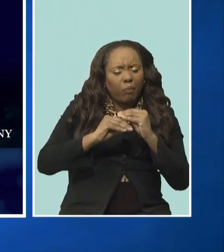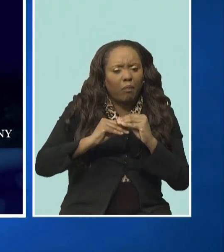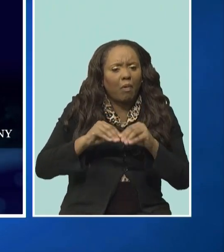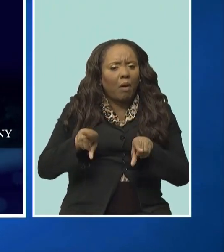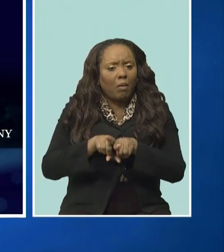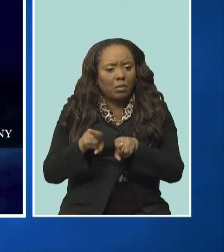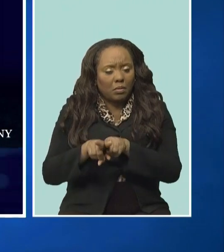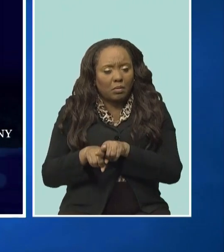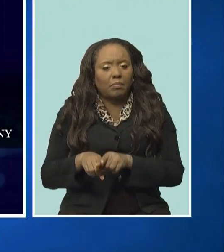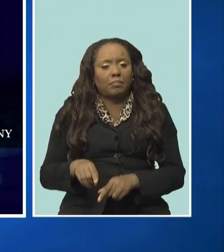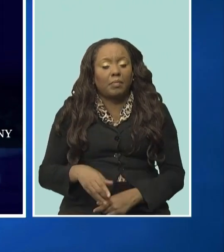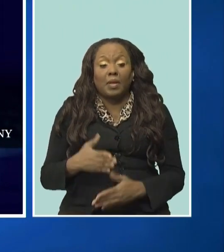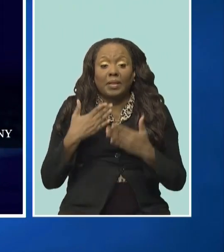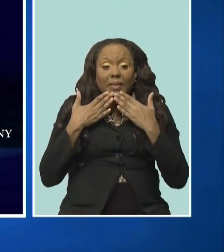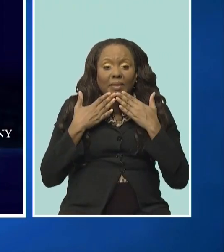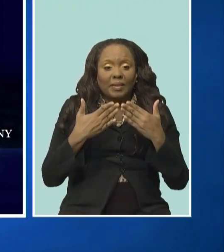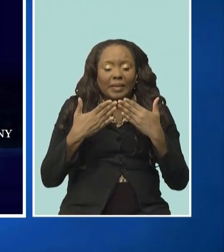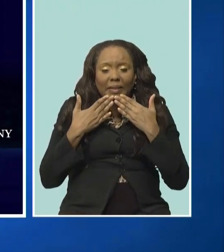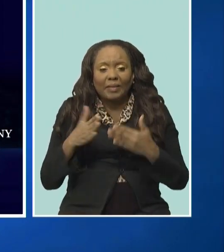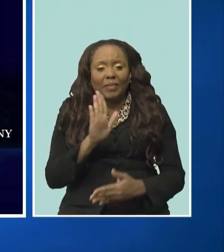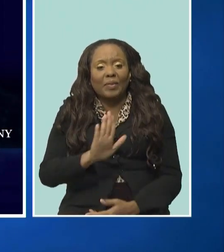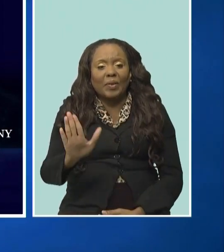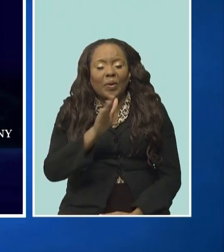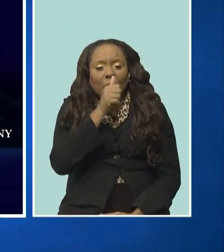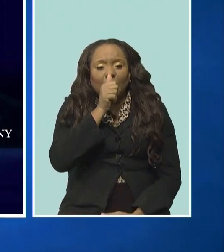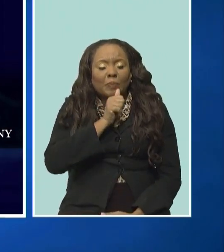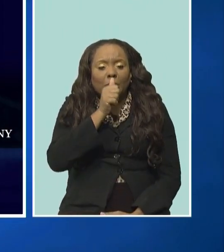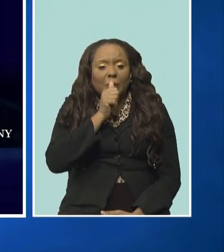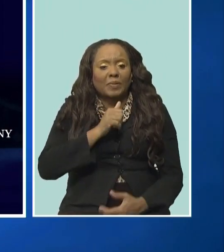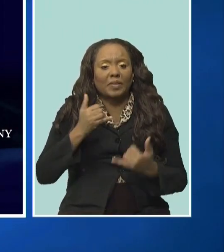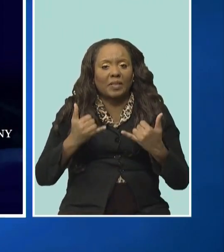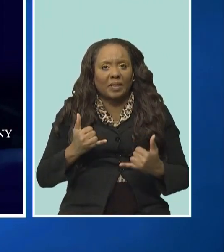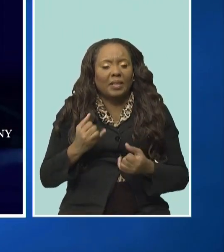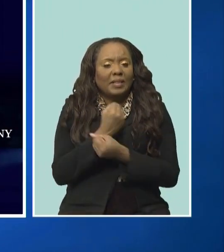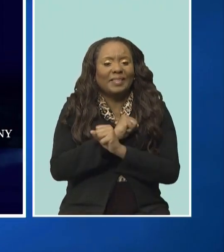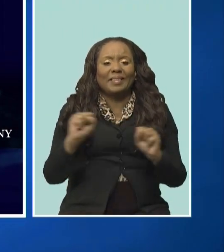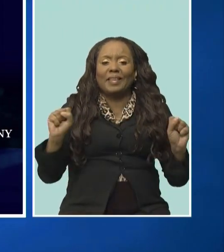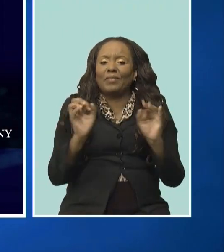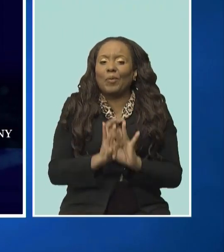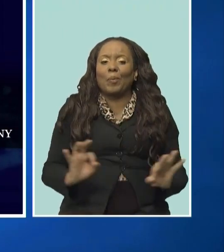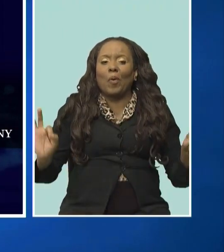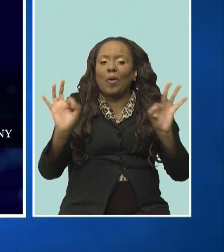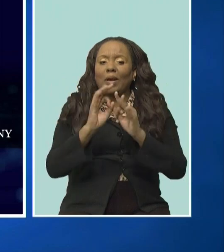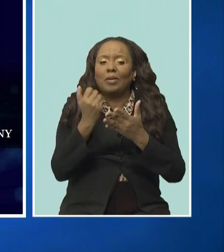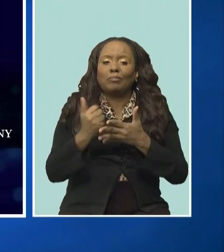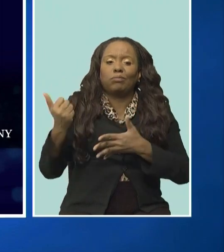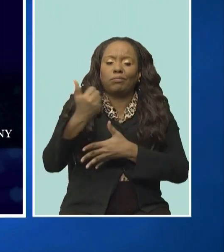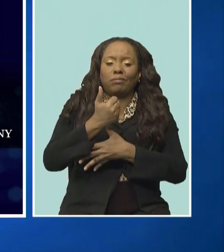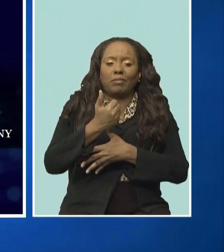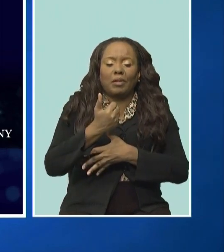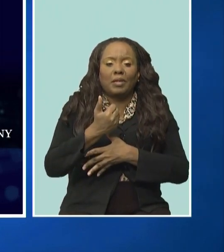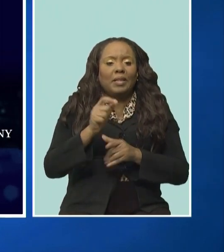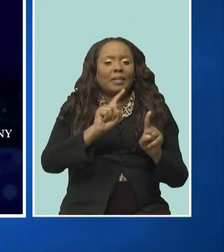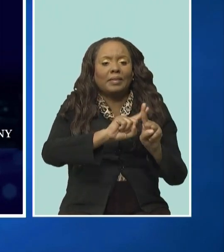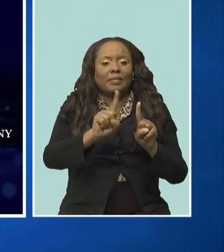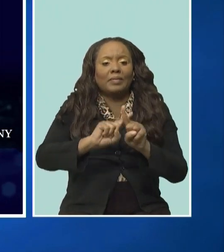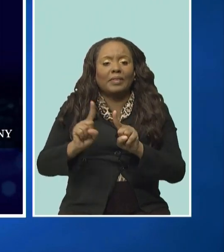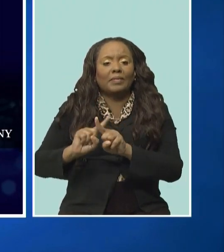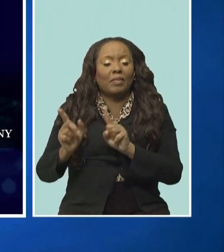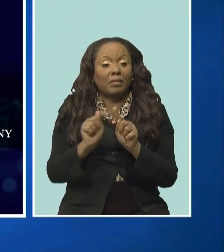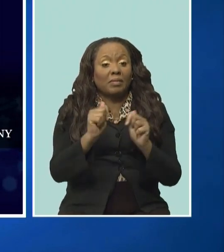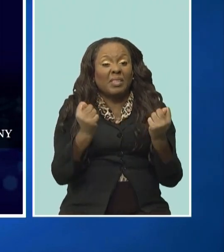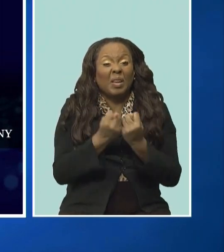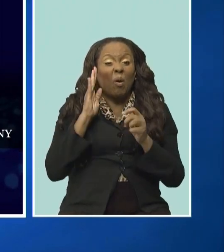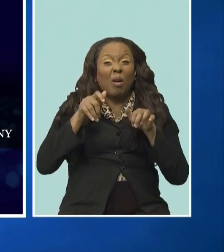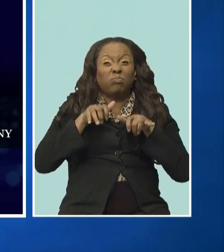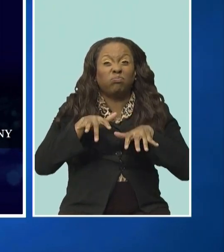As always, thank you for your patience today. Safety is paramount. Crews and teams will continue the effort over